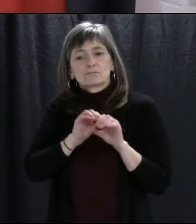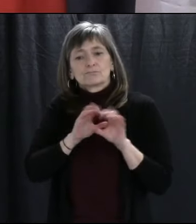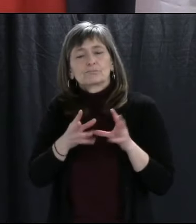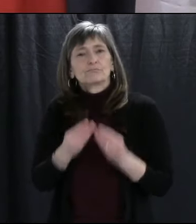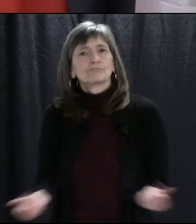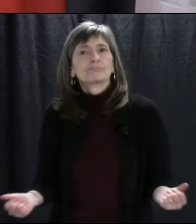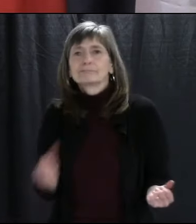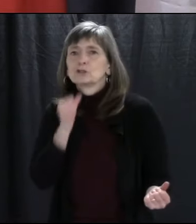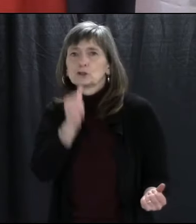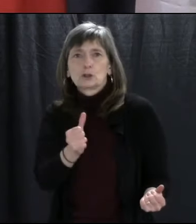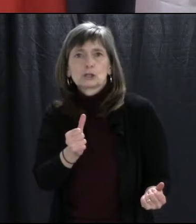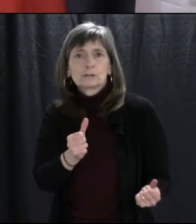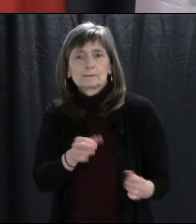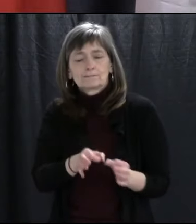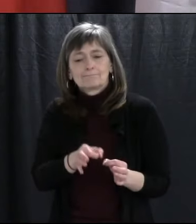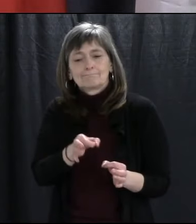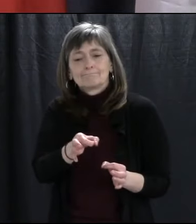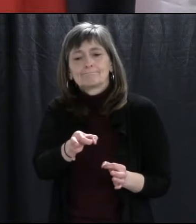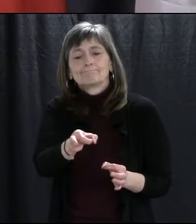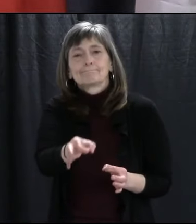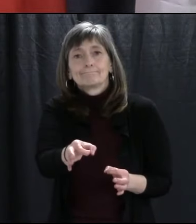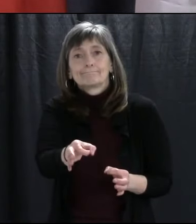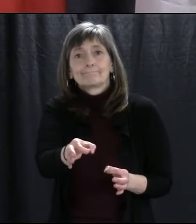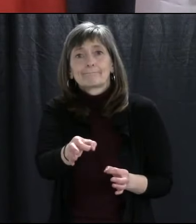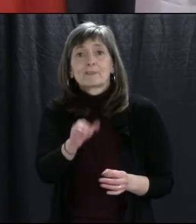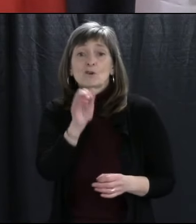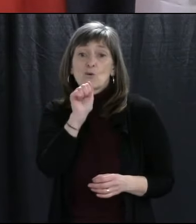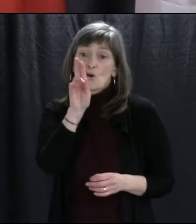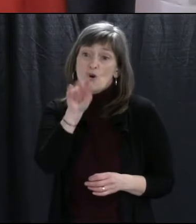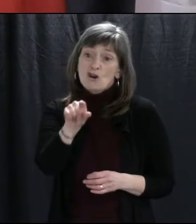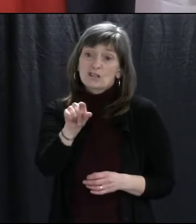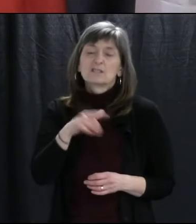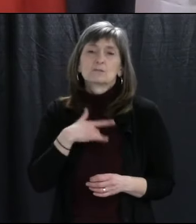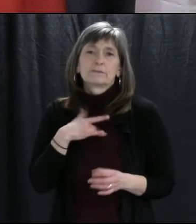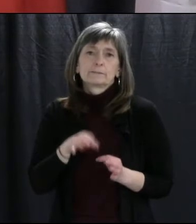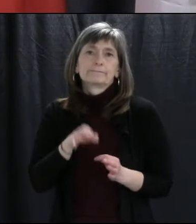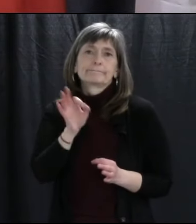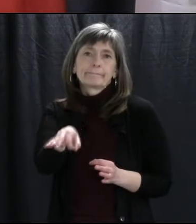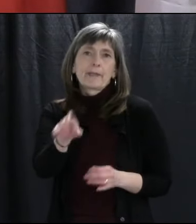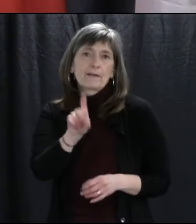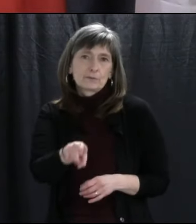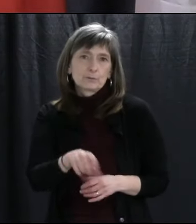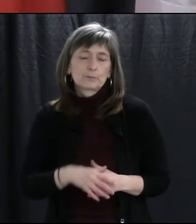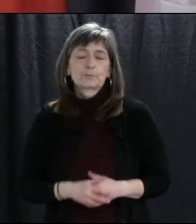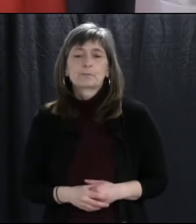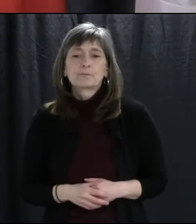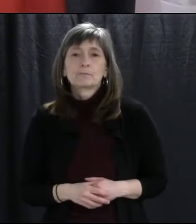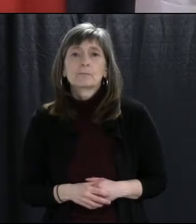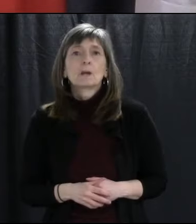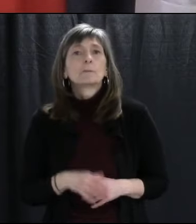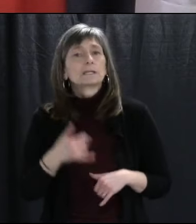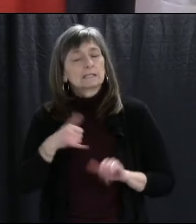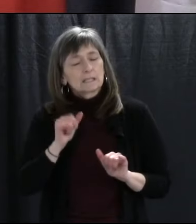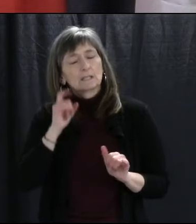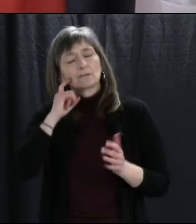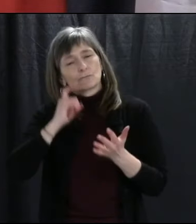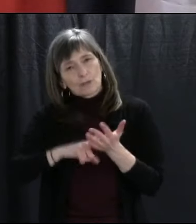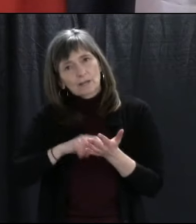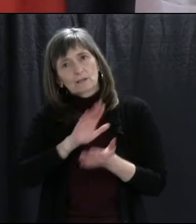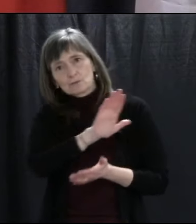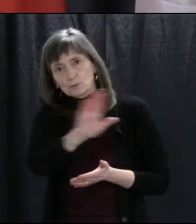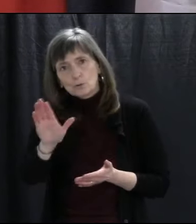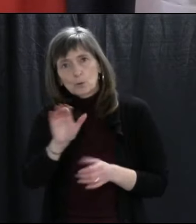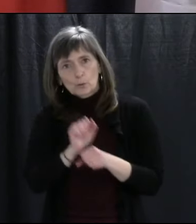this decision and postponing this today, is the right thing to do. But I do want to recognize the work and the time and the dedication of the coaches,